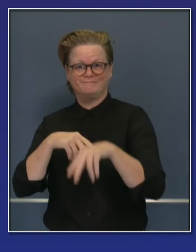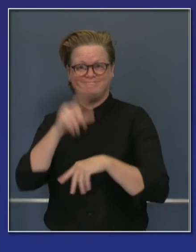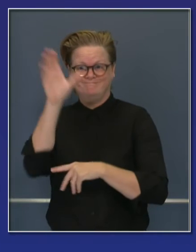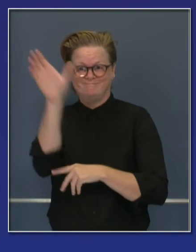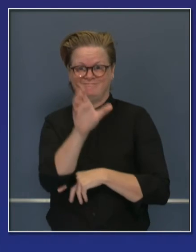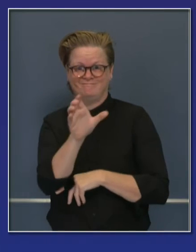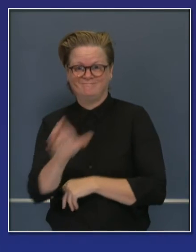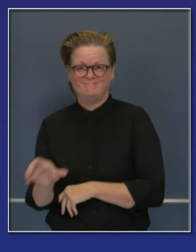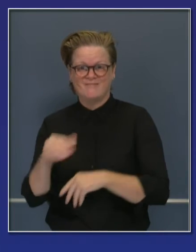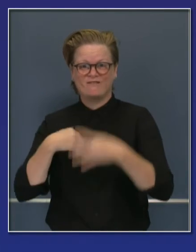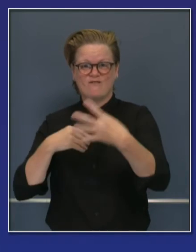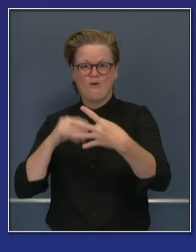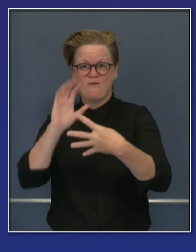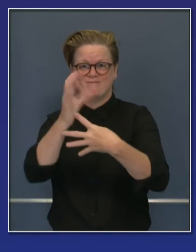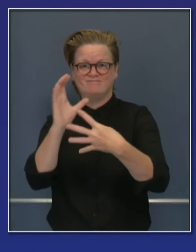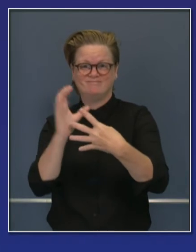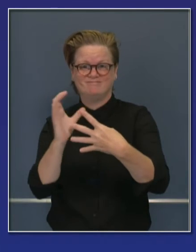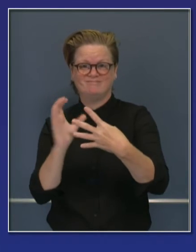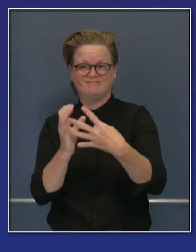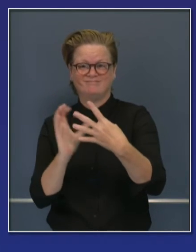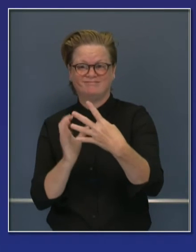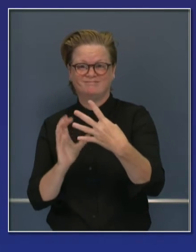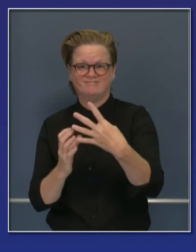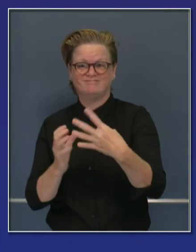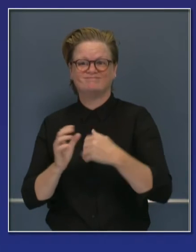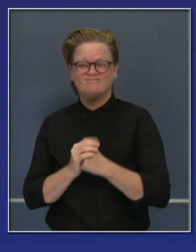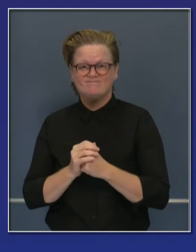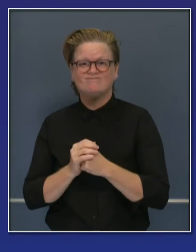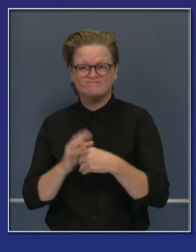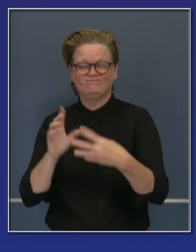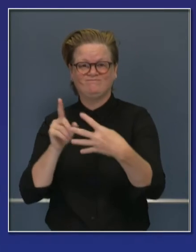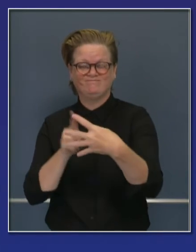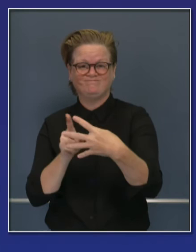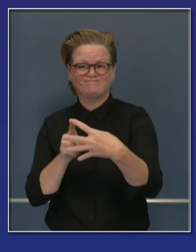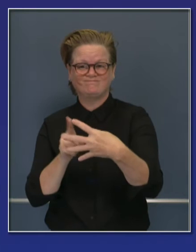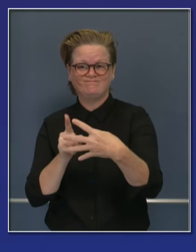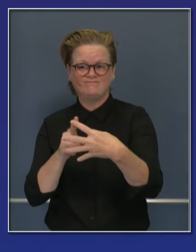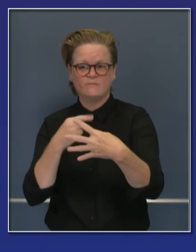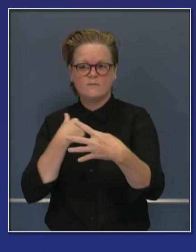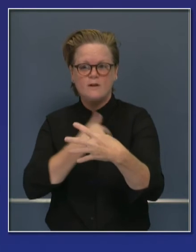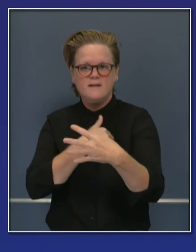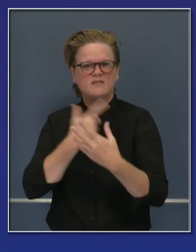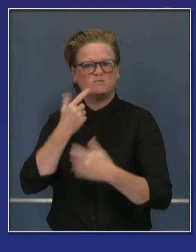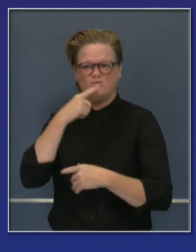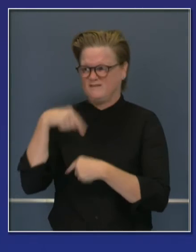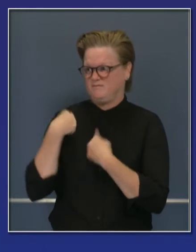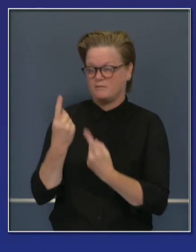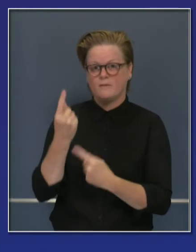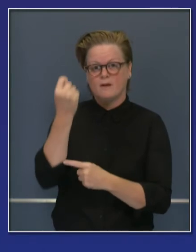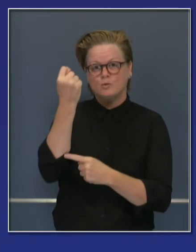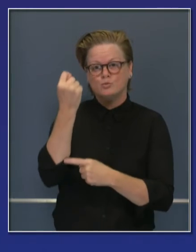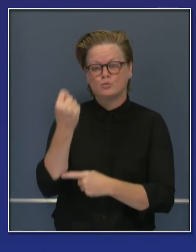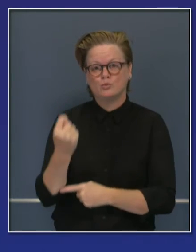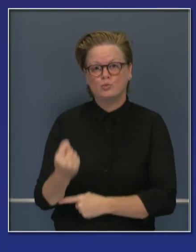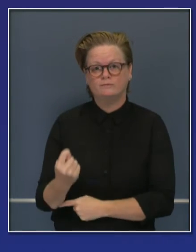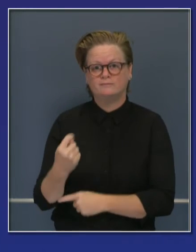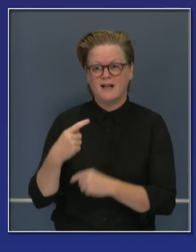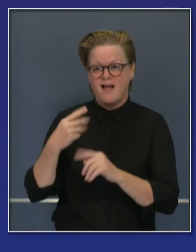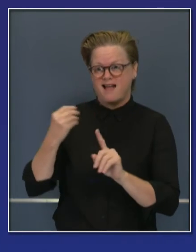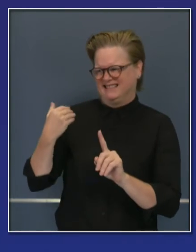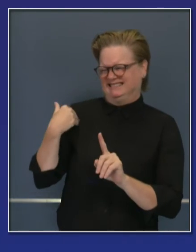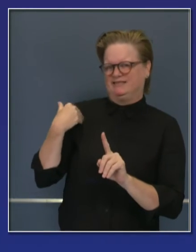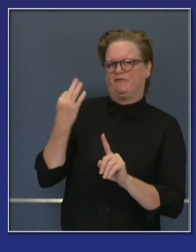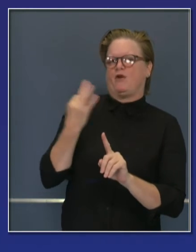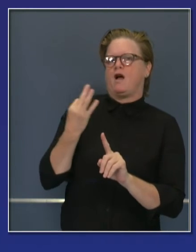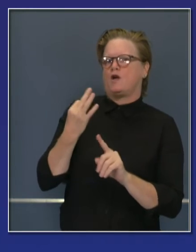you that we updated our tiered status a little early last week. We traditionally do this every Tuesday. We did it last Monday,